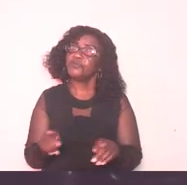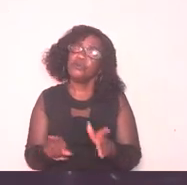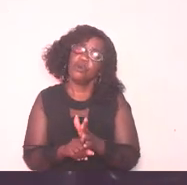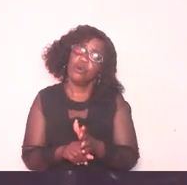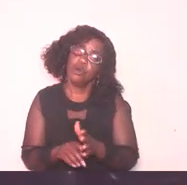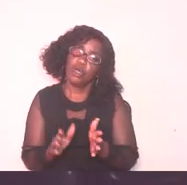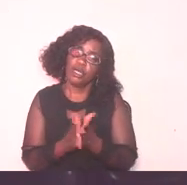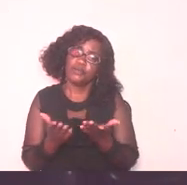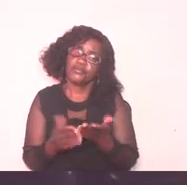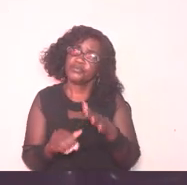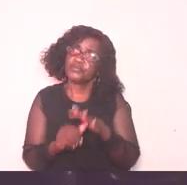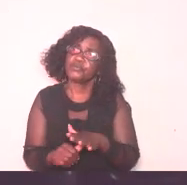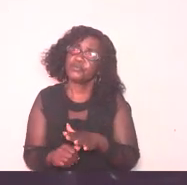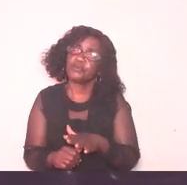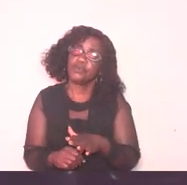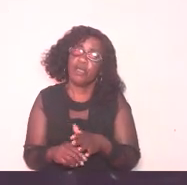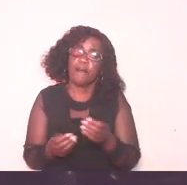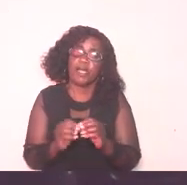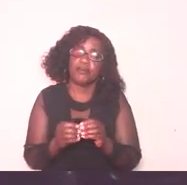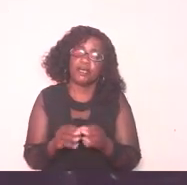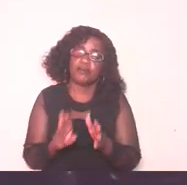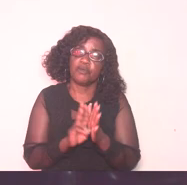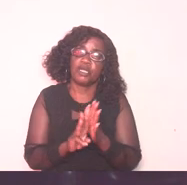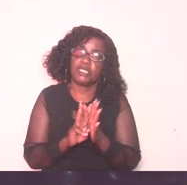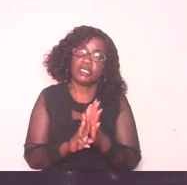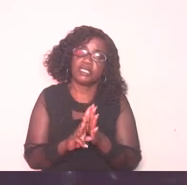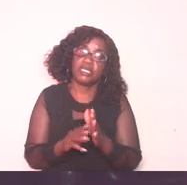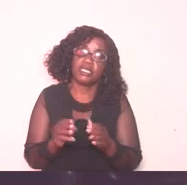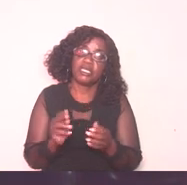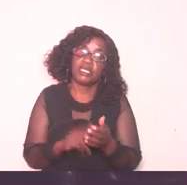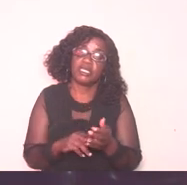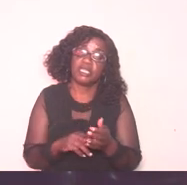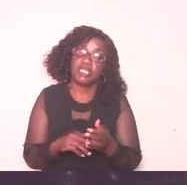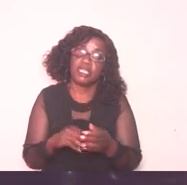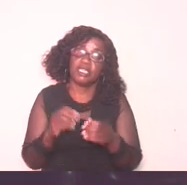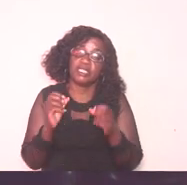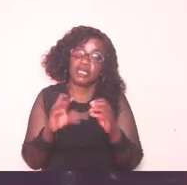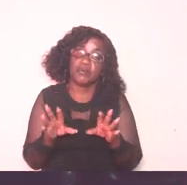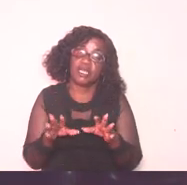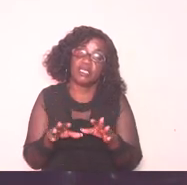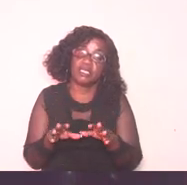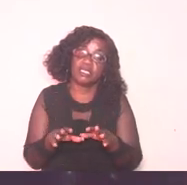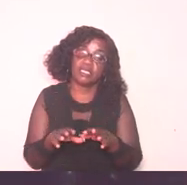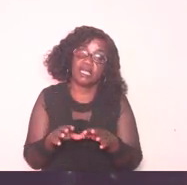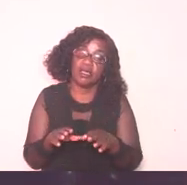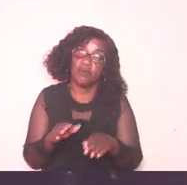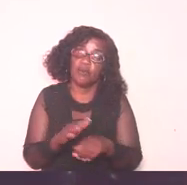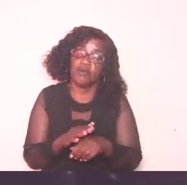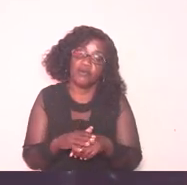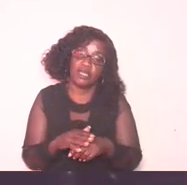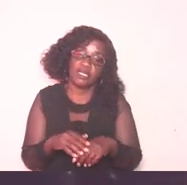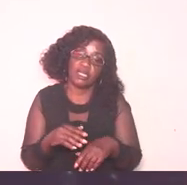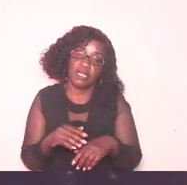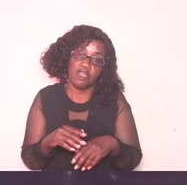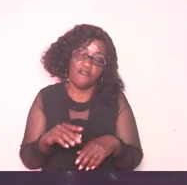it to promote public policy, protection, etc., things like that, well, surprise, they can. Moving on,